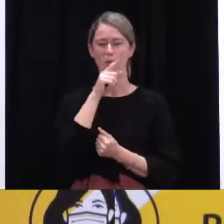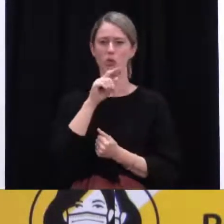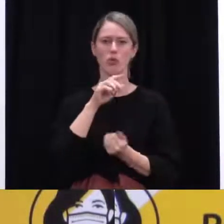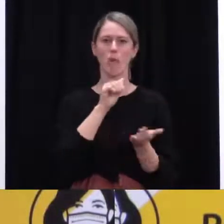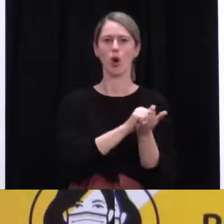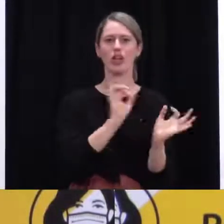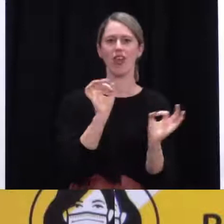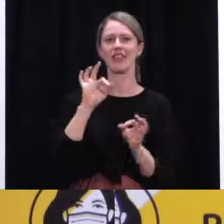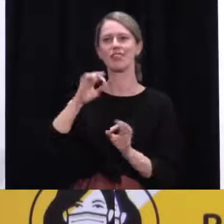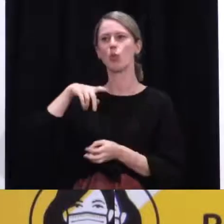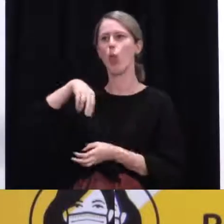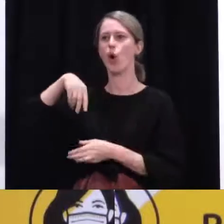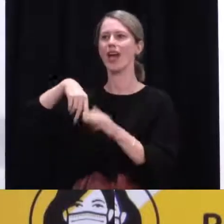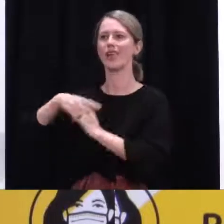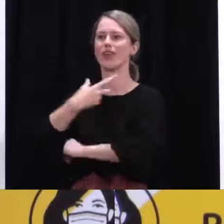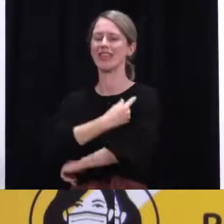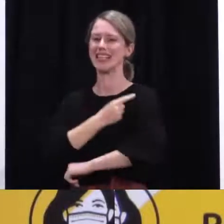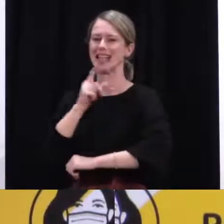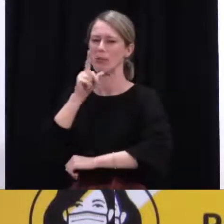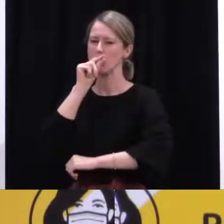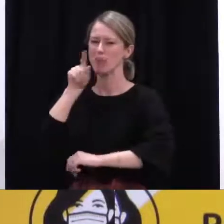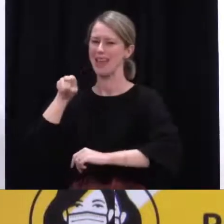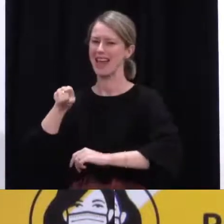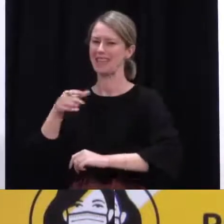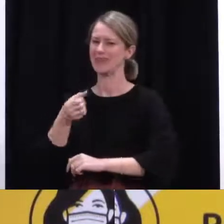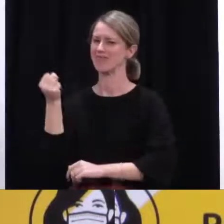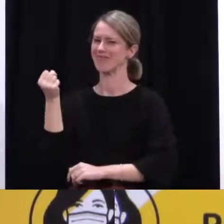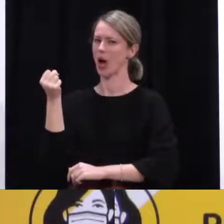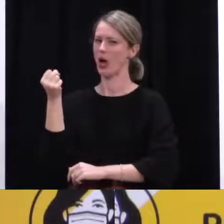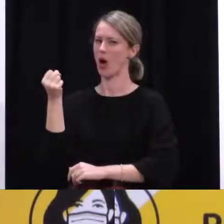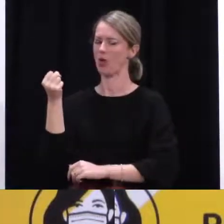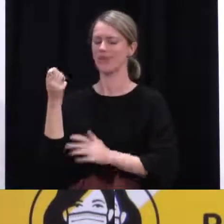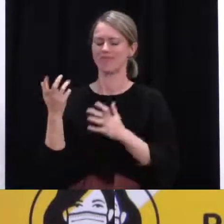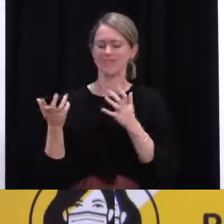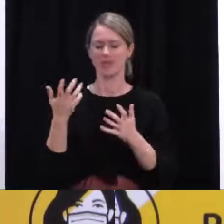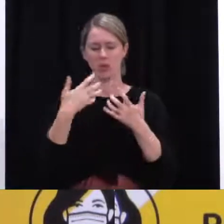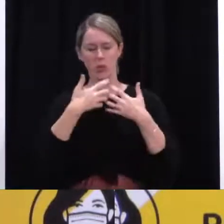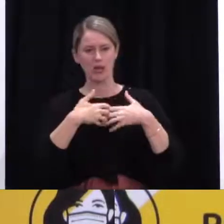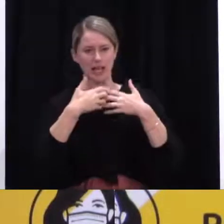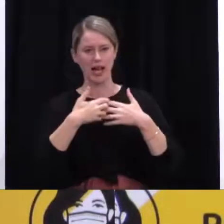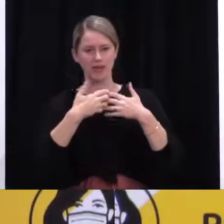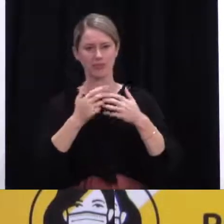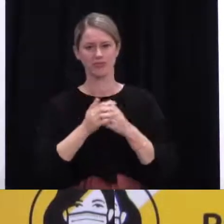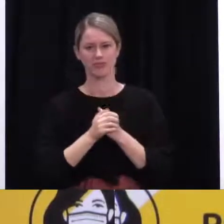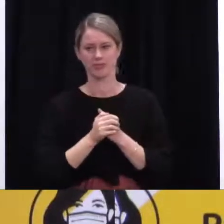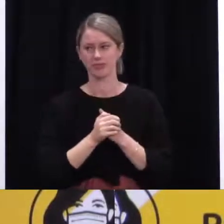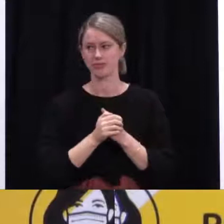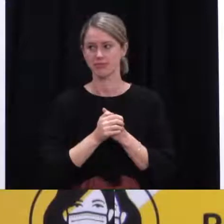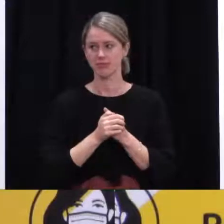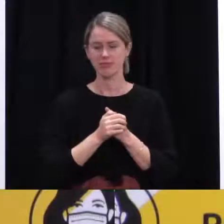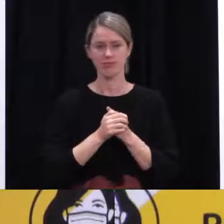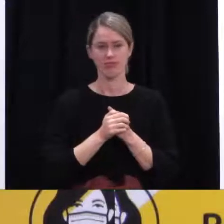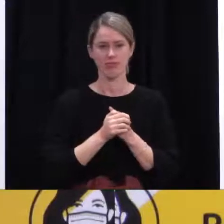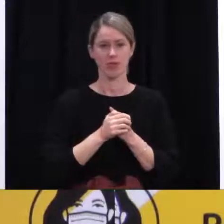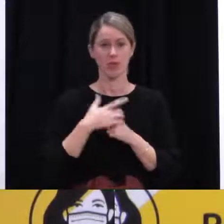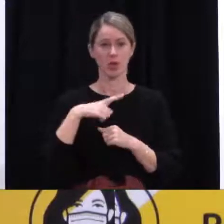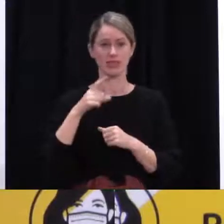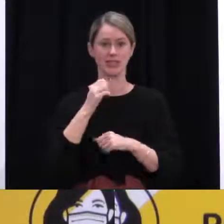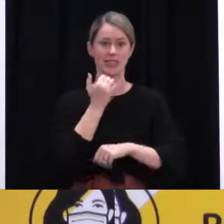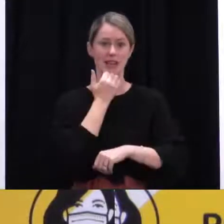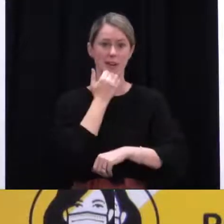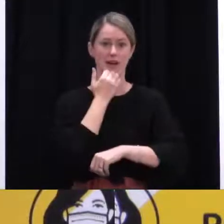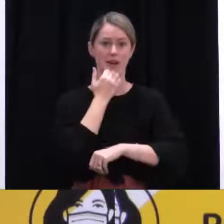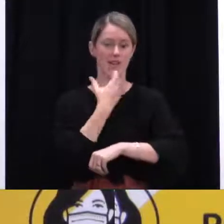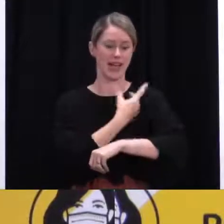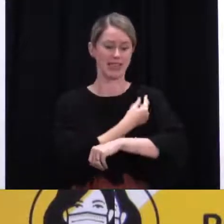the rest of the country might need to be scaled back a bit. We'll work through that. Obviously, the longer we go at these higher rates, then the more